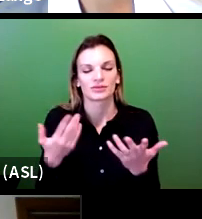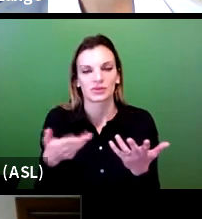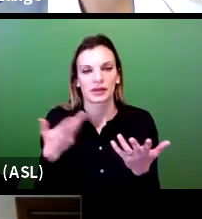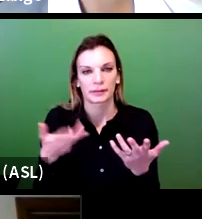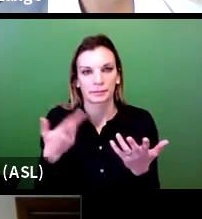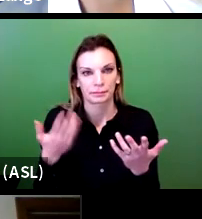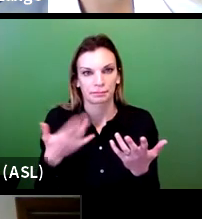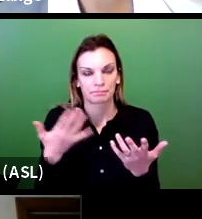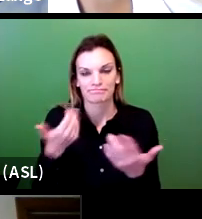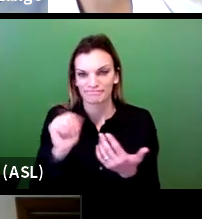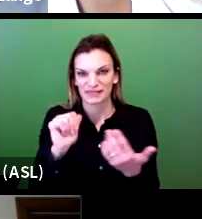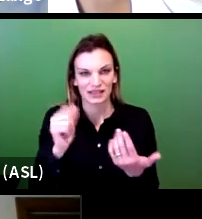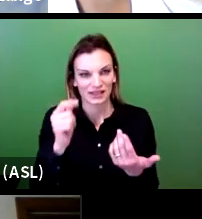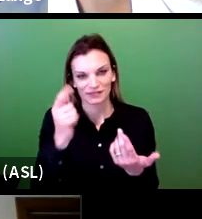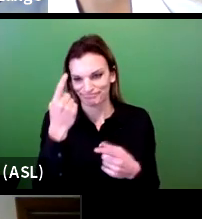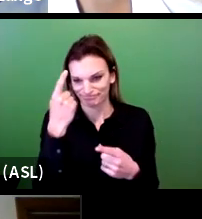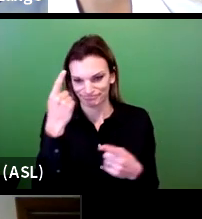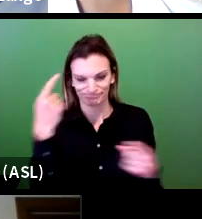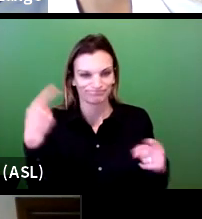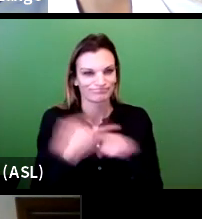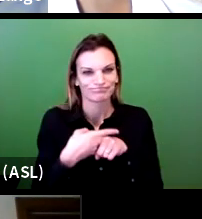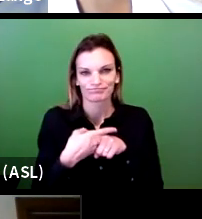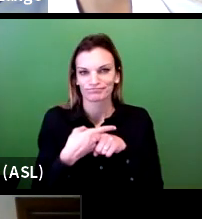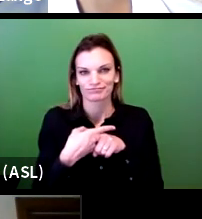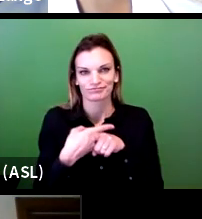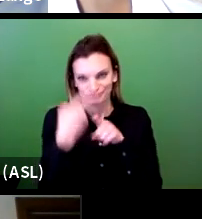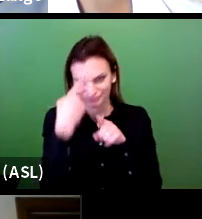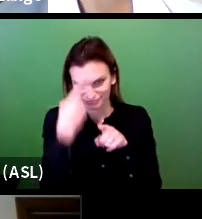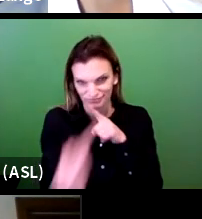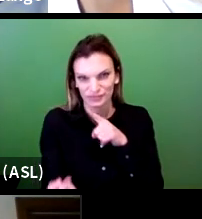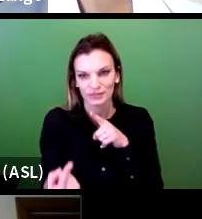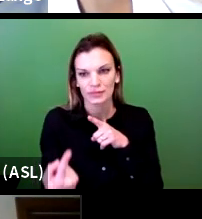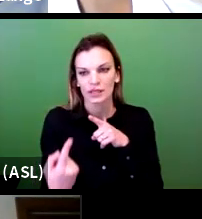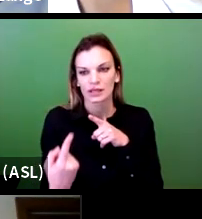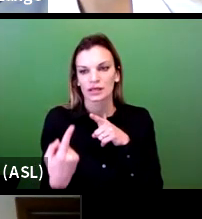any disagreement or people complaining about